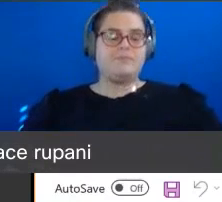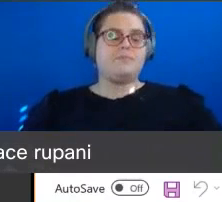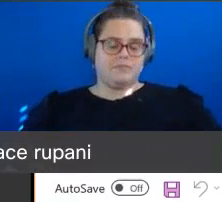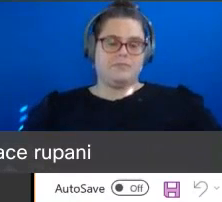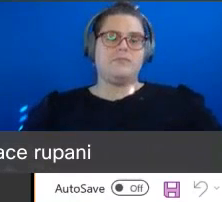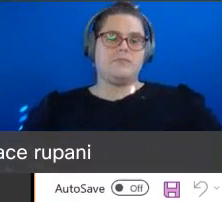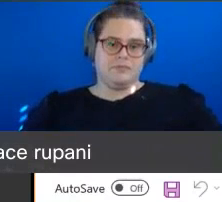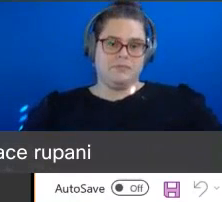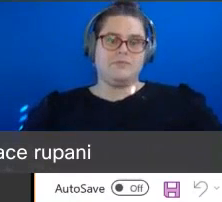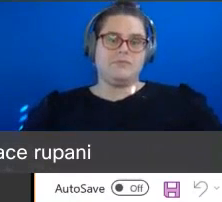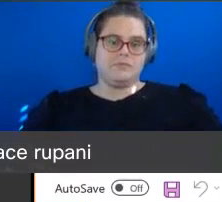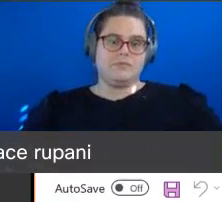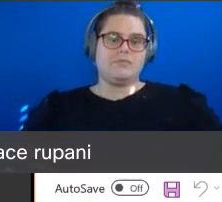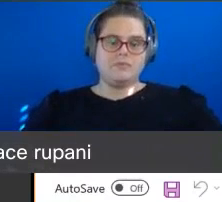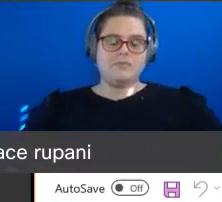So